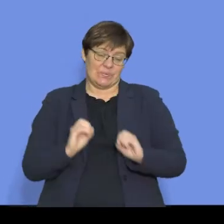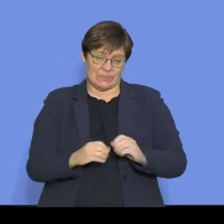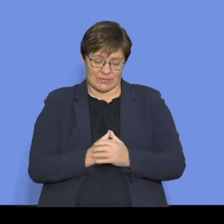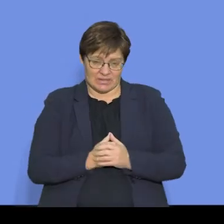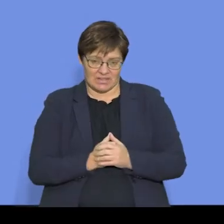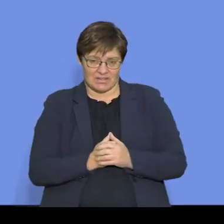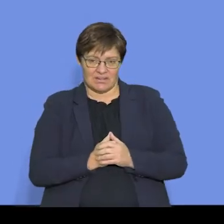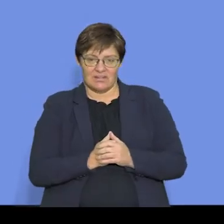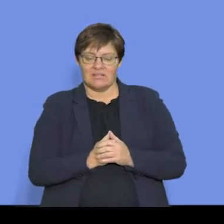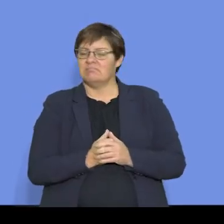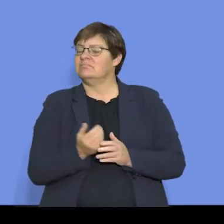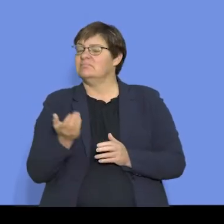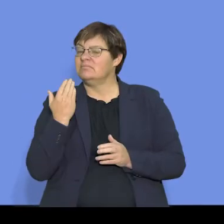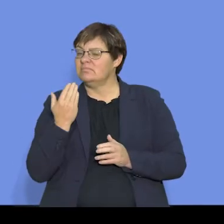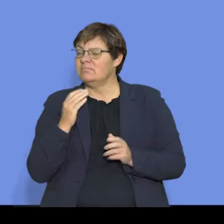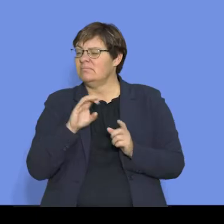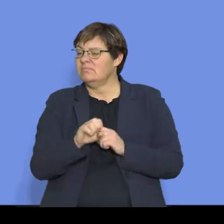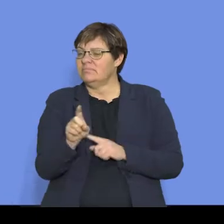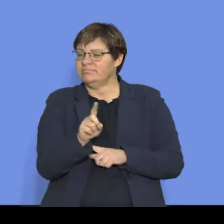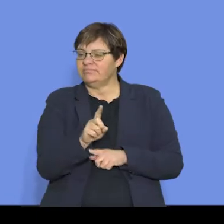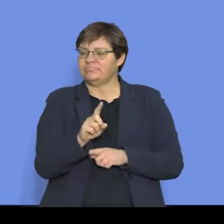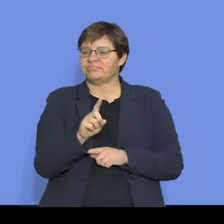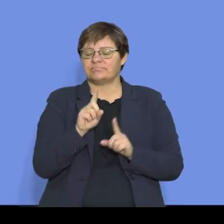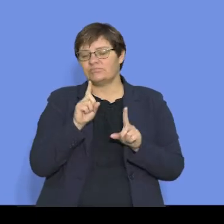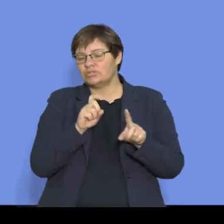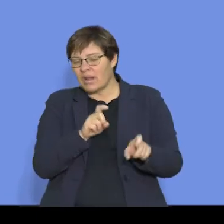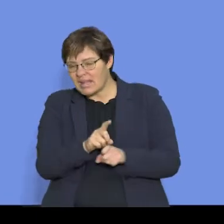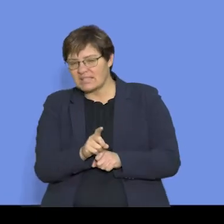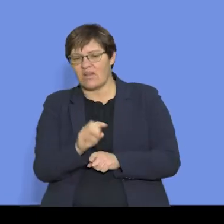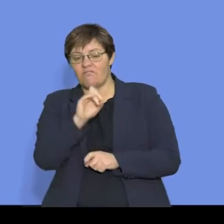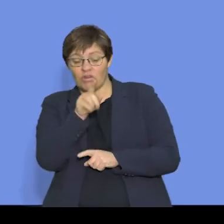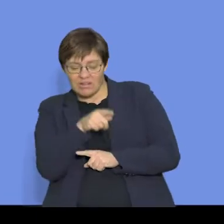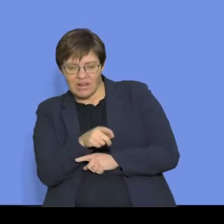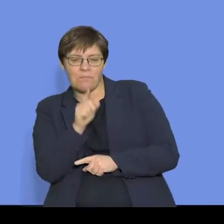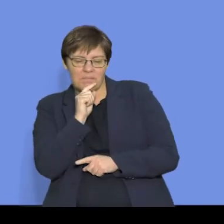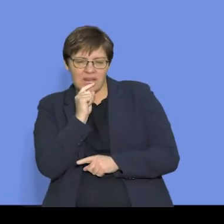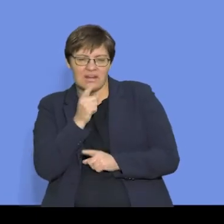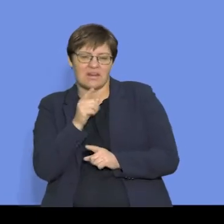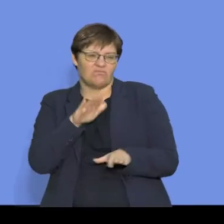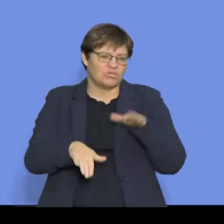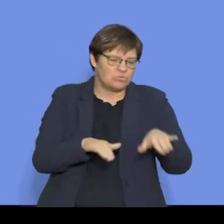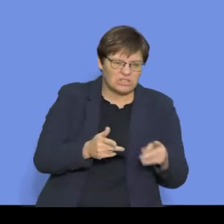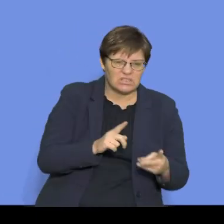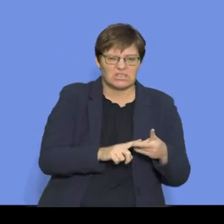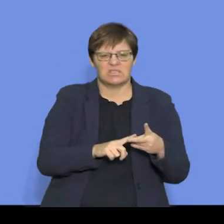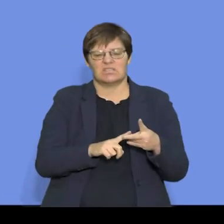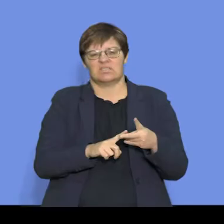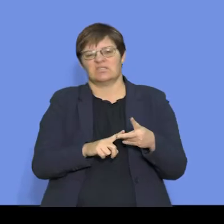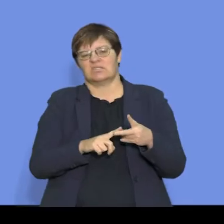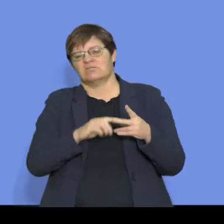structure. And the last type of fossil is the traces that animals leave behind, things like